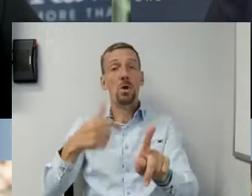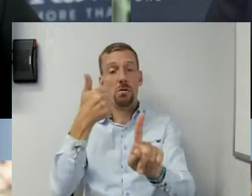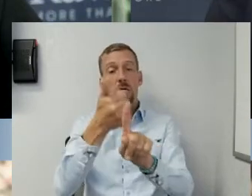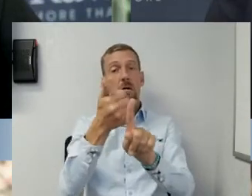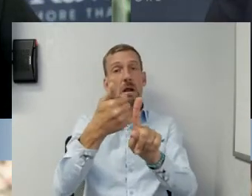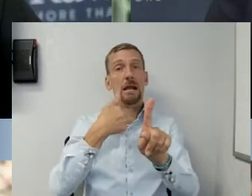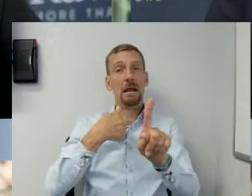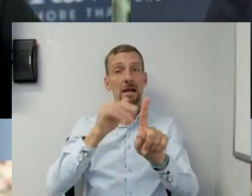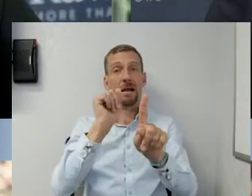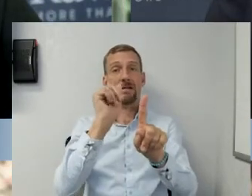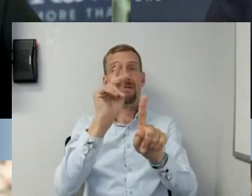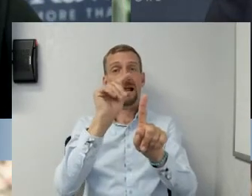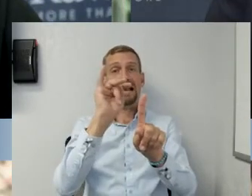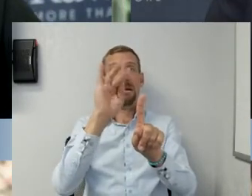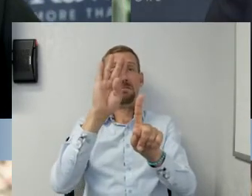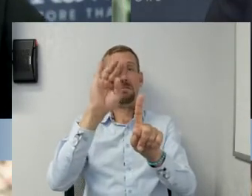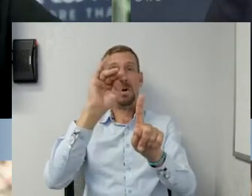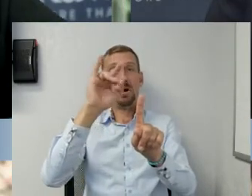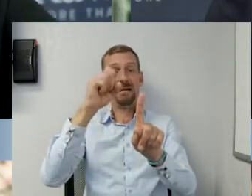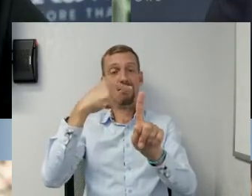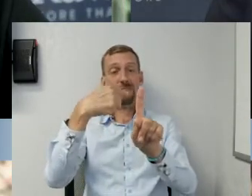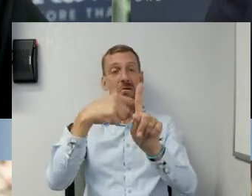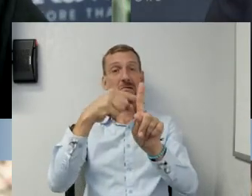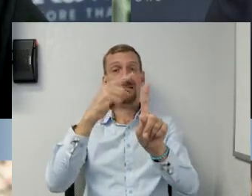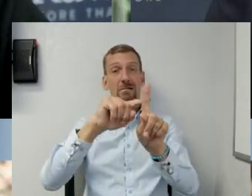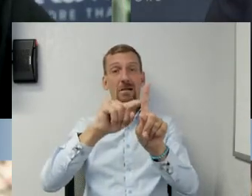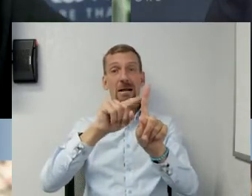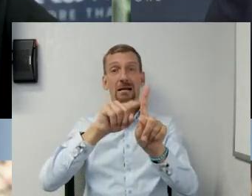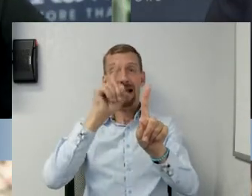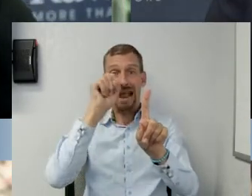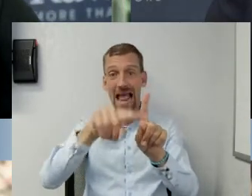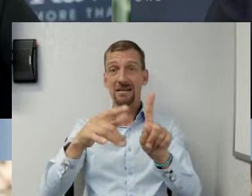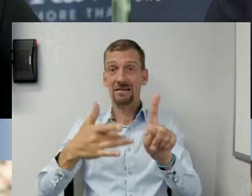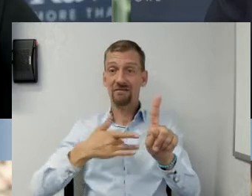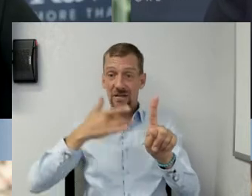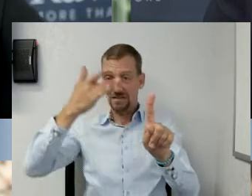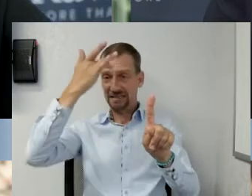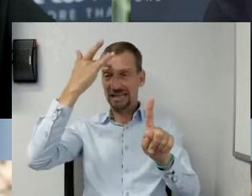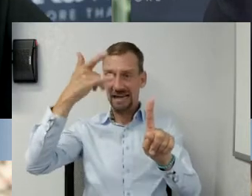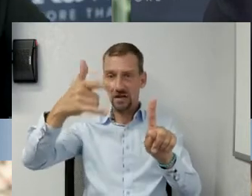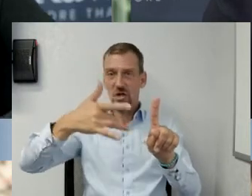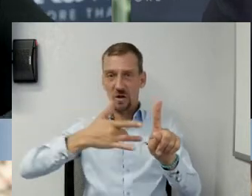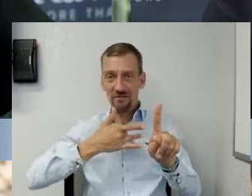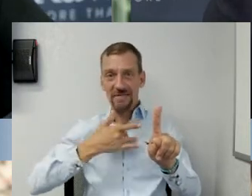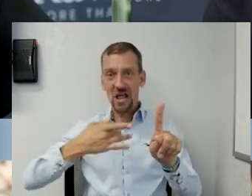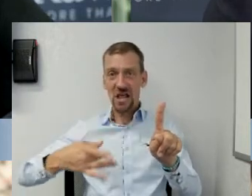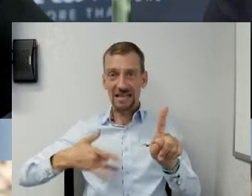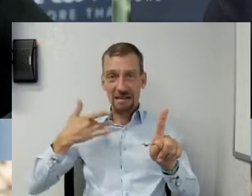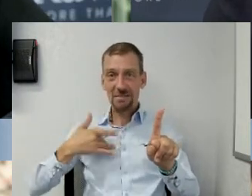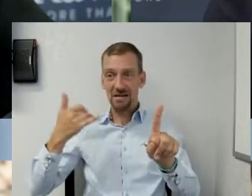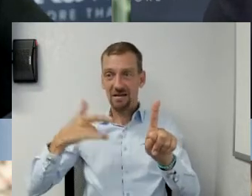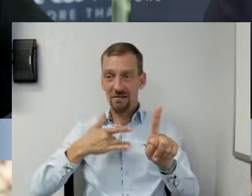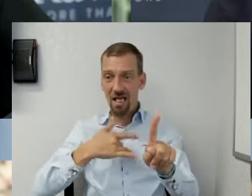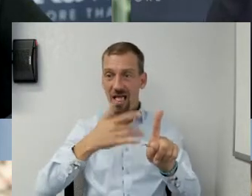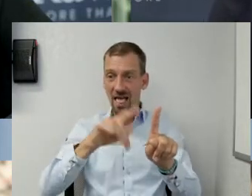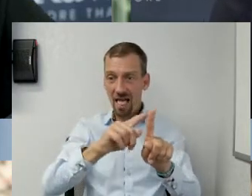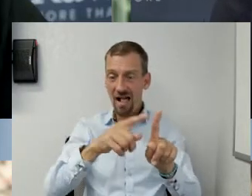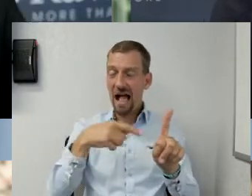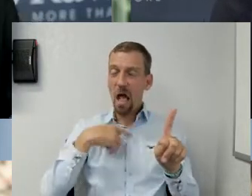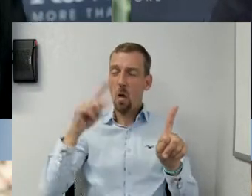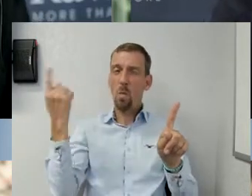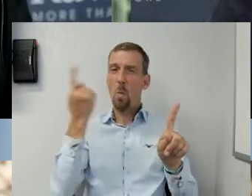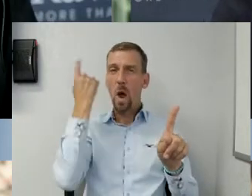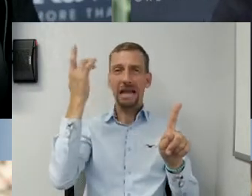for the antibodies, I wonder, were you sick at all? Did you have these symptoms? That would be really interesting to know. Yeah,